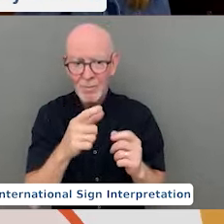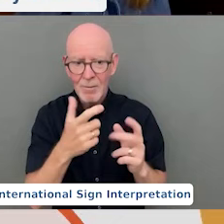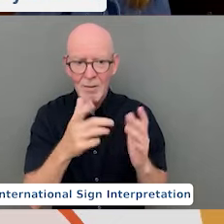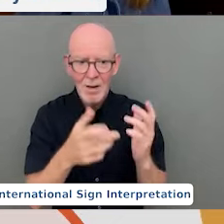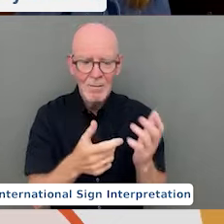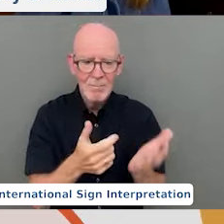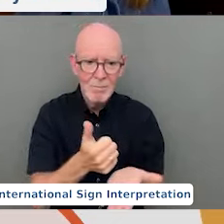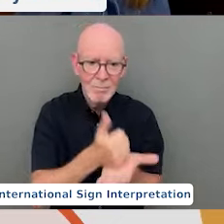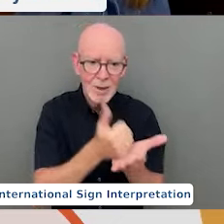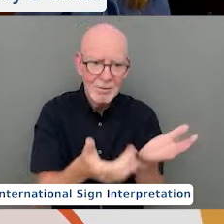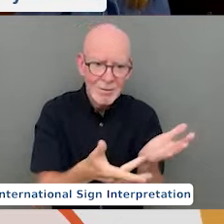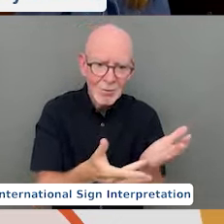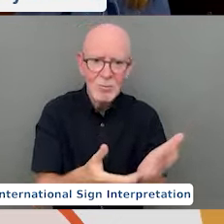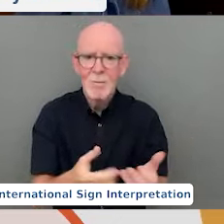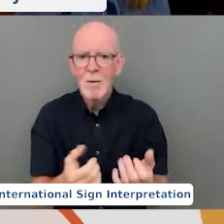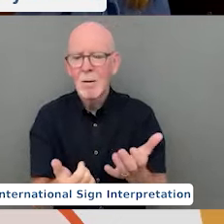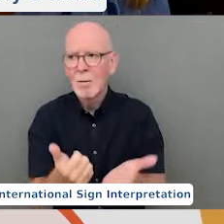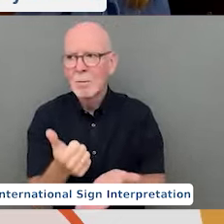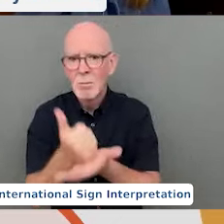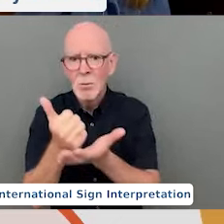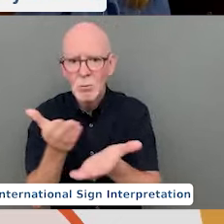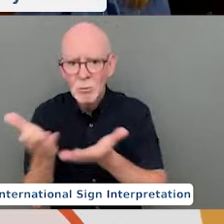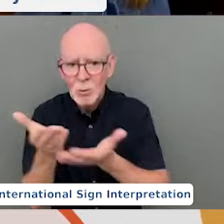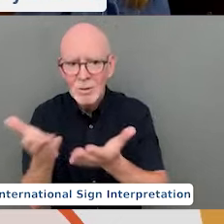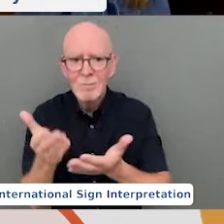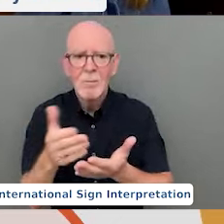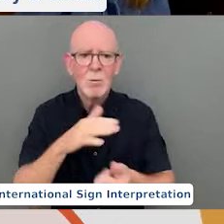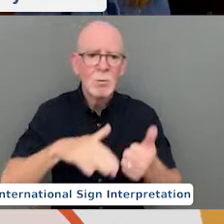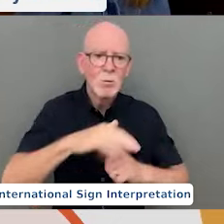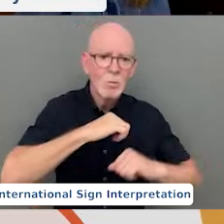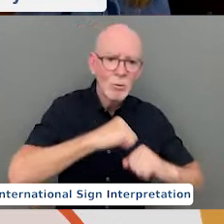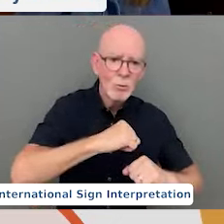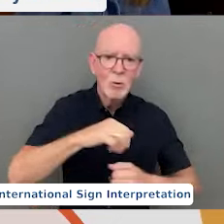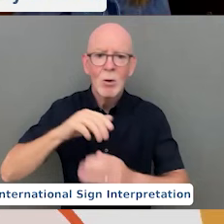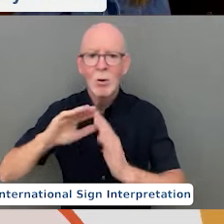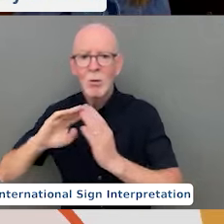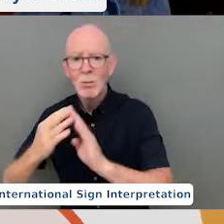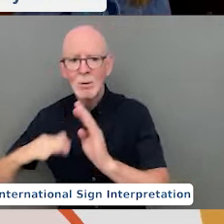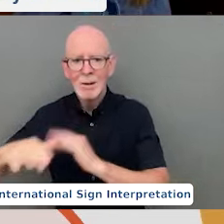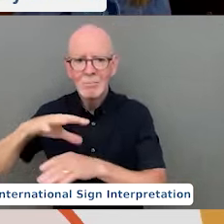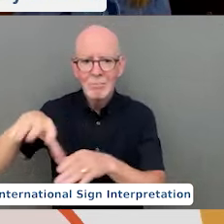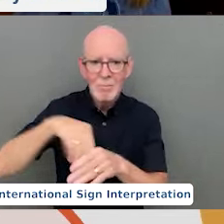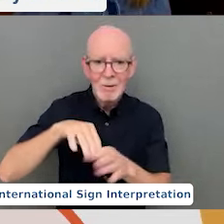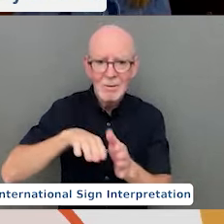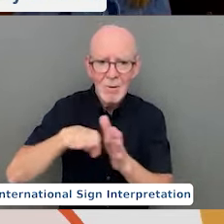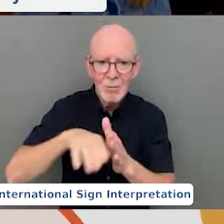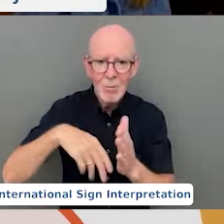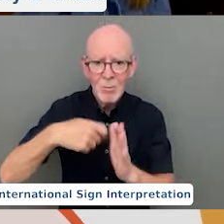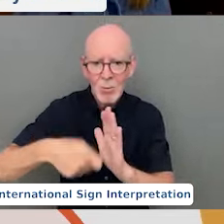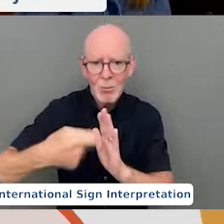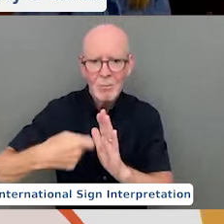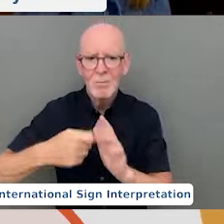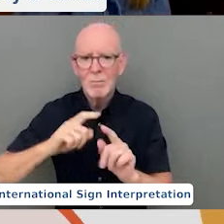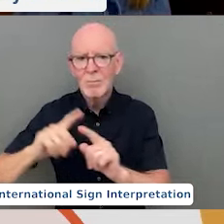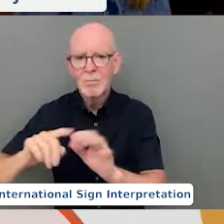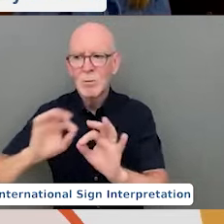protection, community-based inclusive development programs, and non-discrimination. In today's webinar,